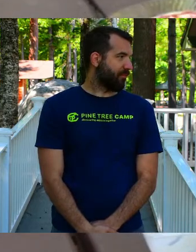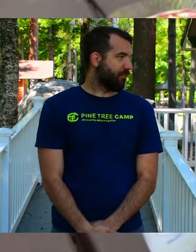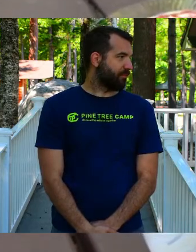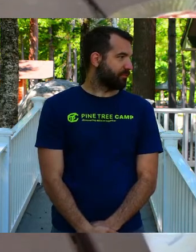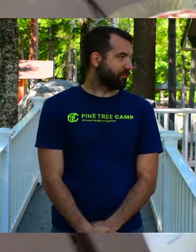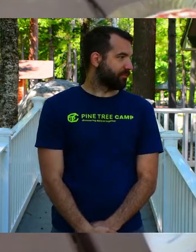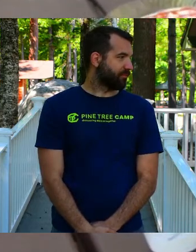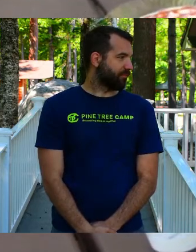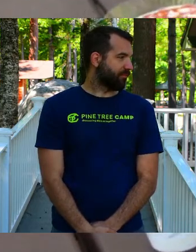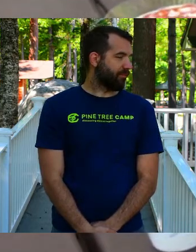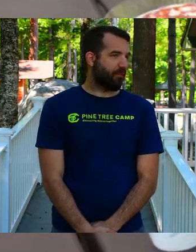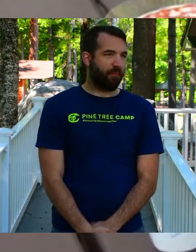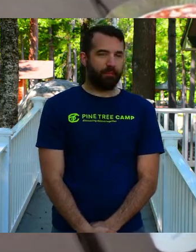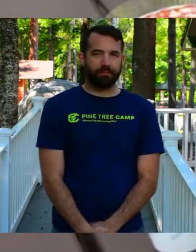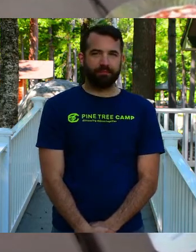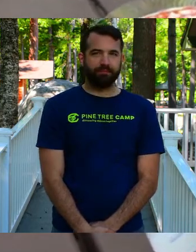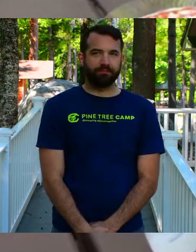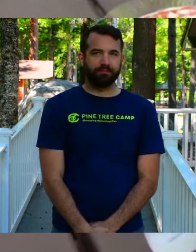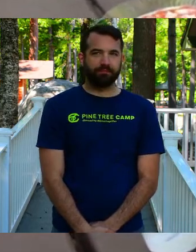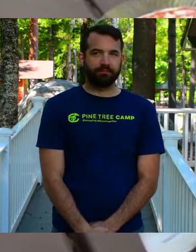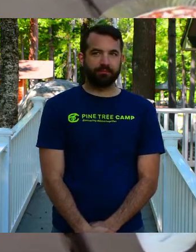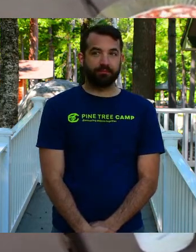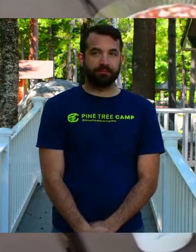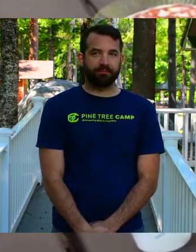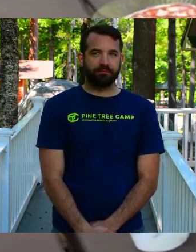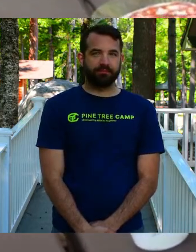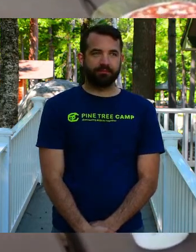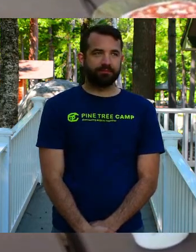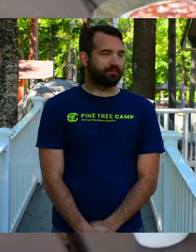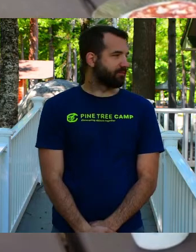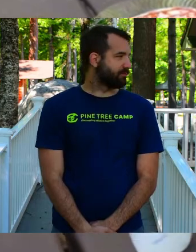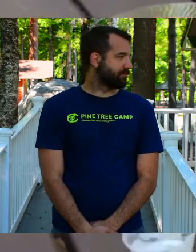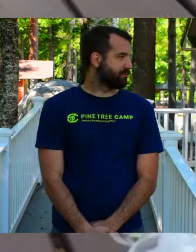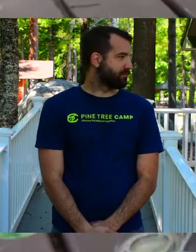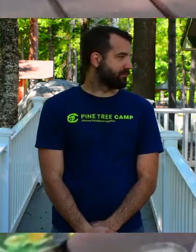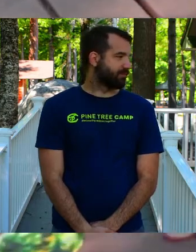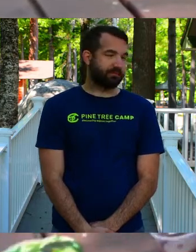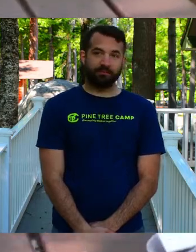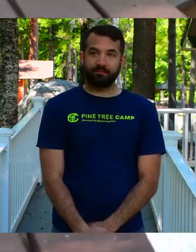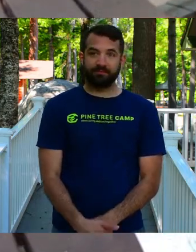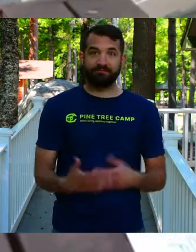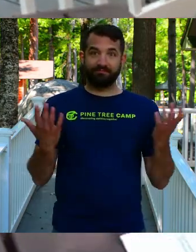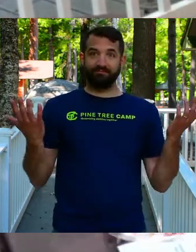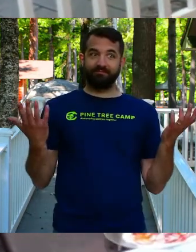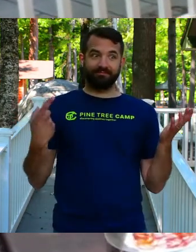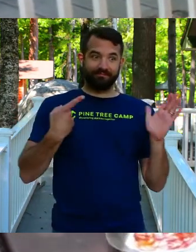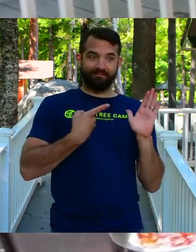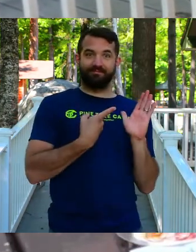And there you have it.